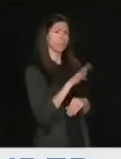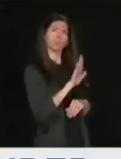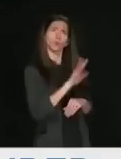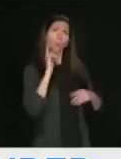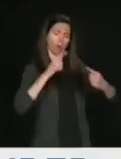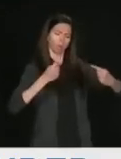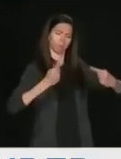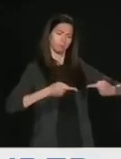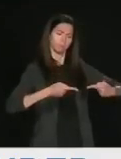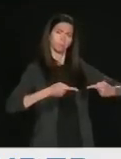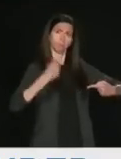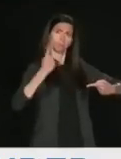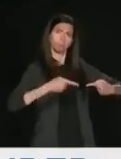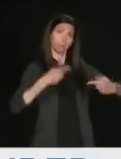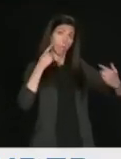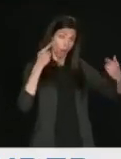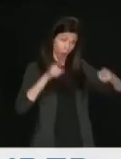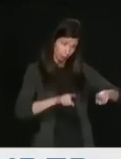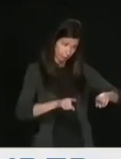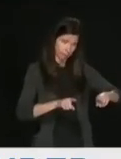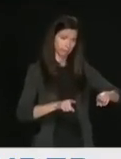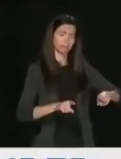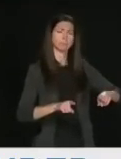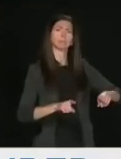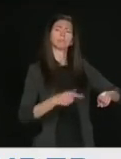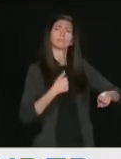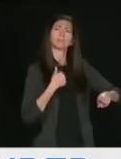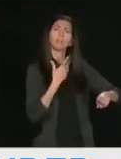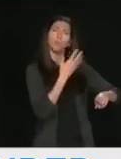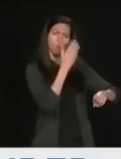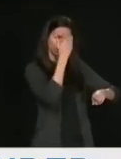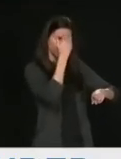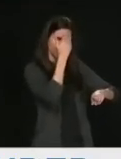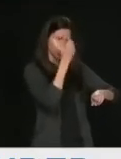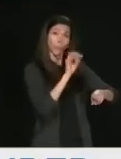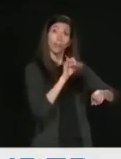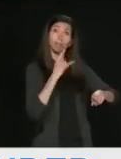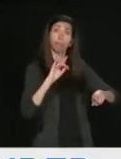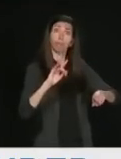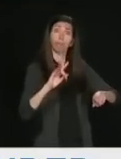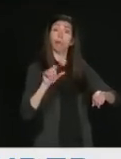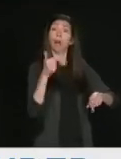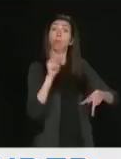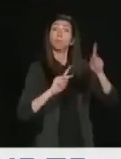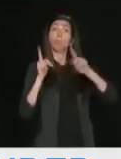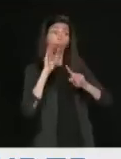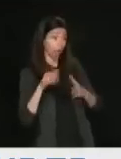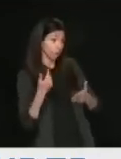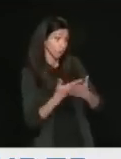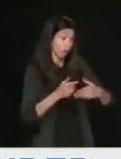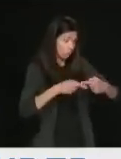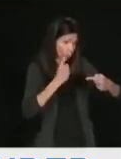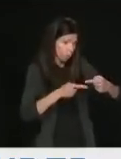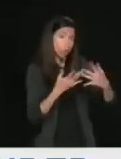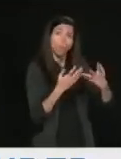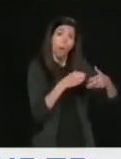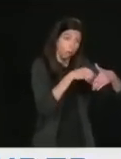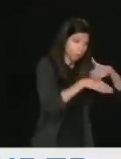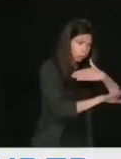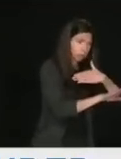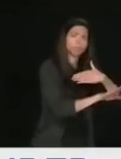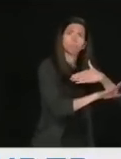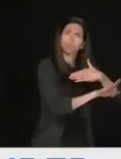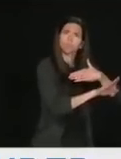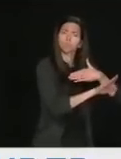is about the people who are requesting asylum. Is that still on? And do